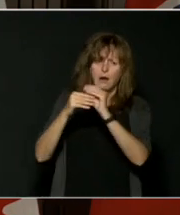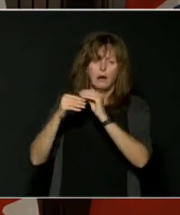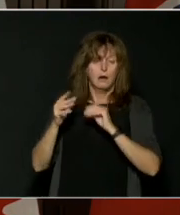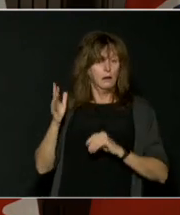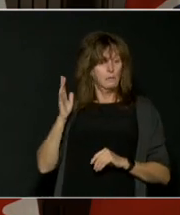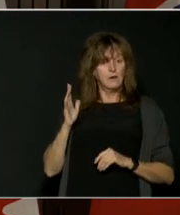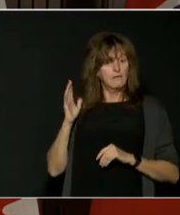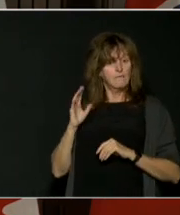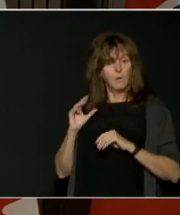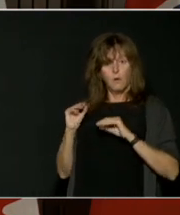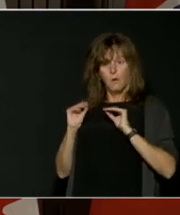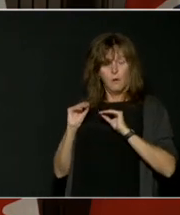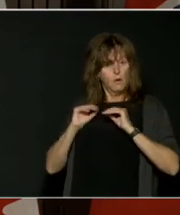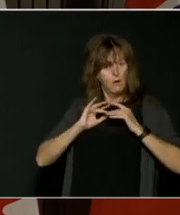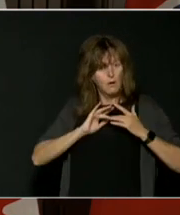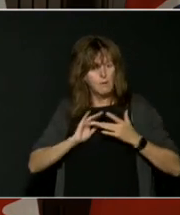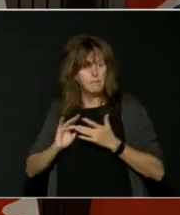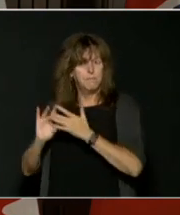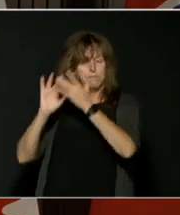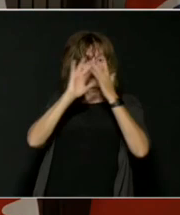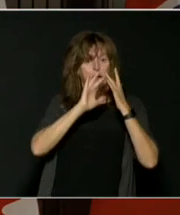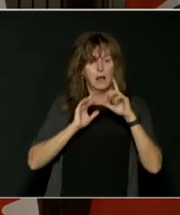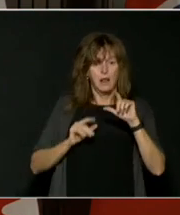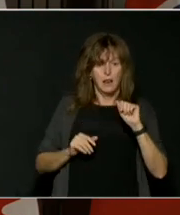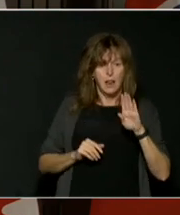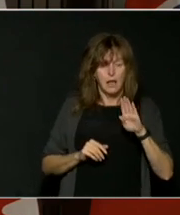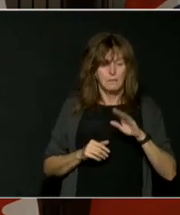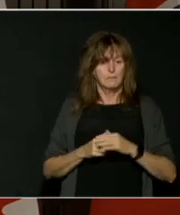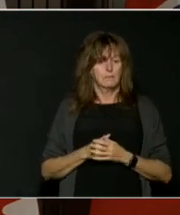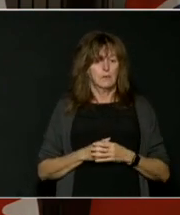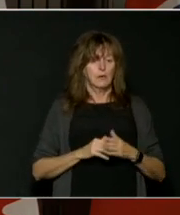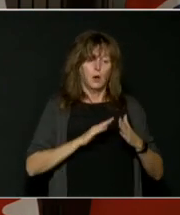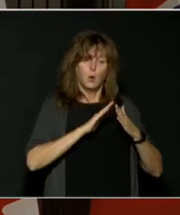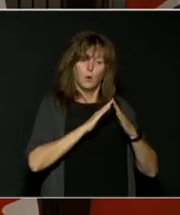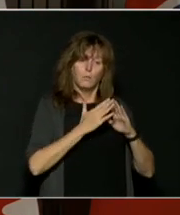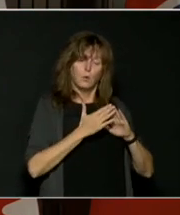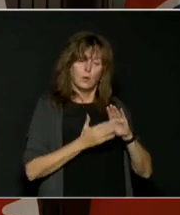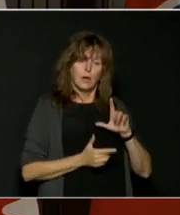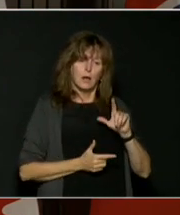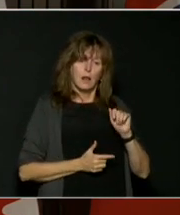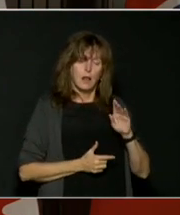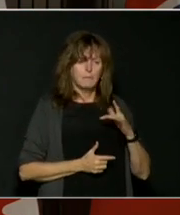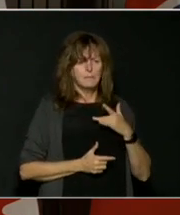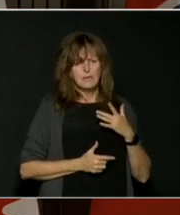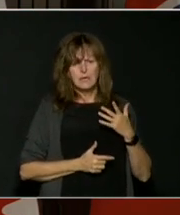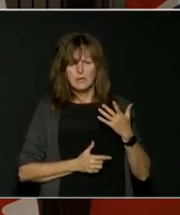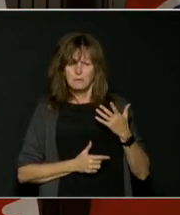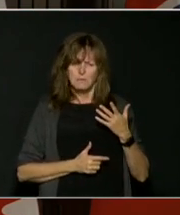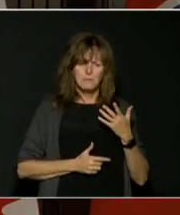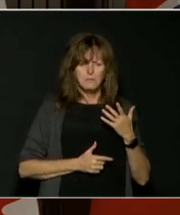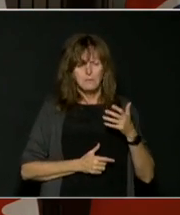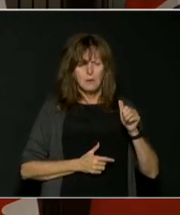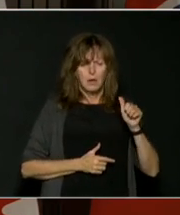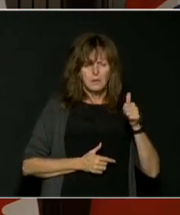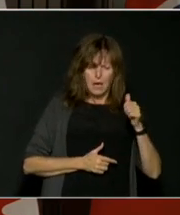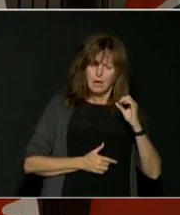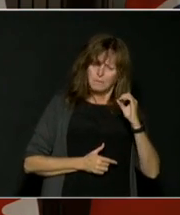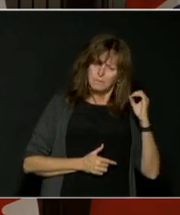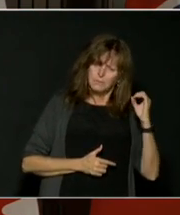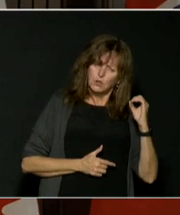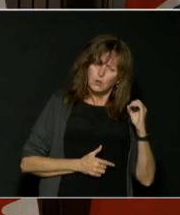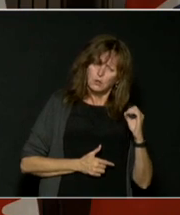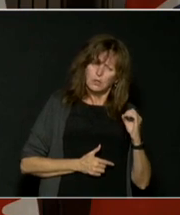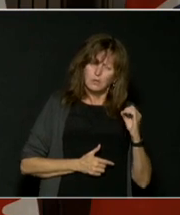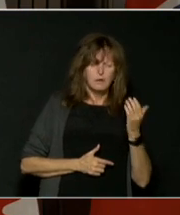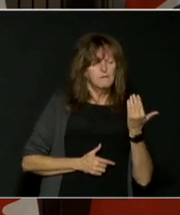The community labs contribute anywhere between 10% to